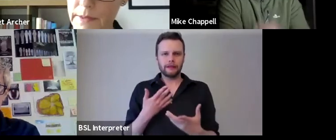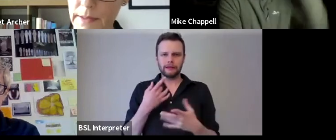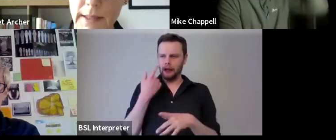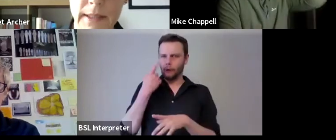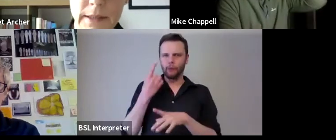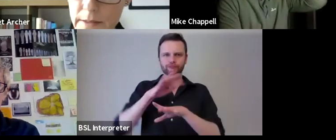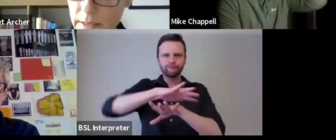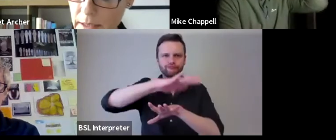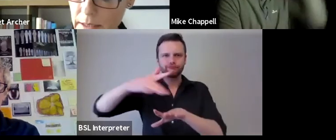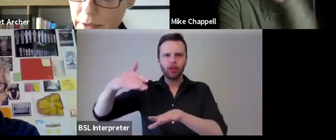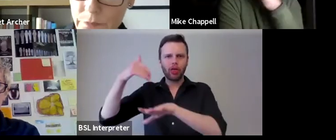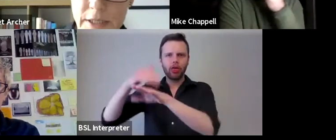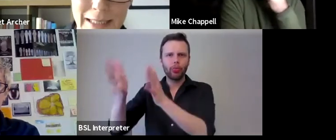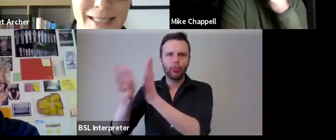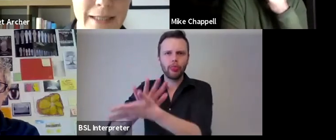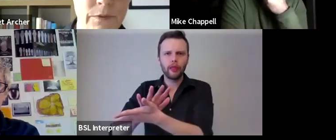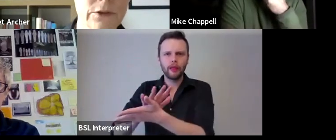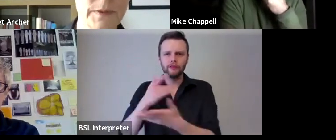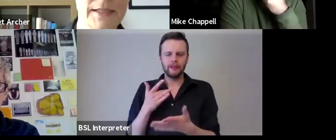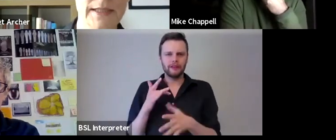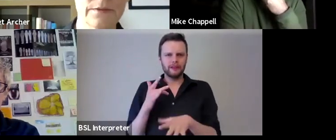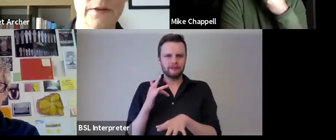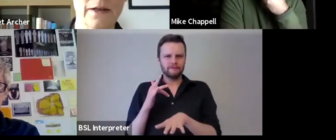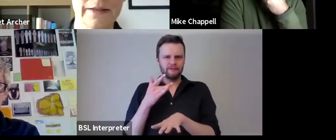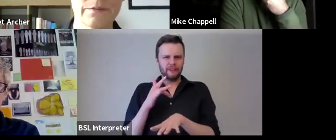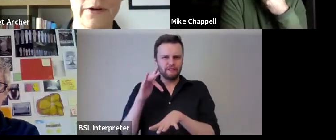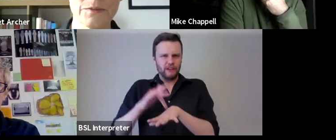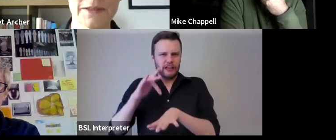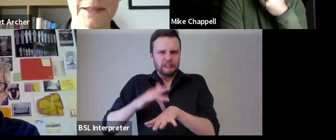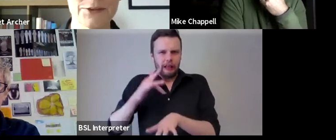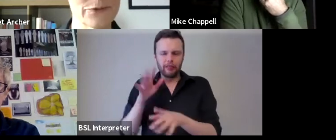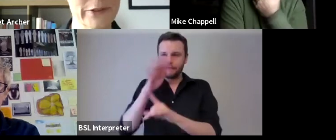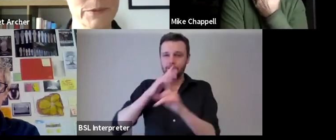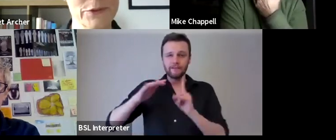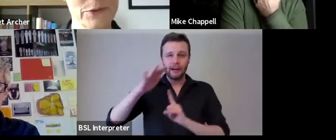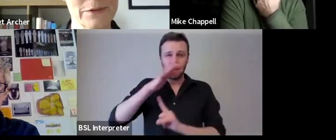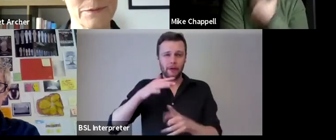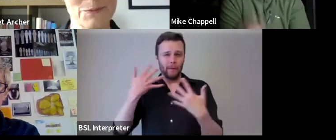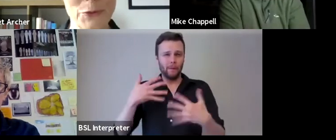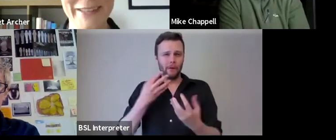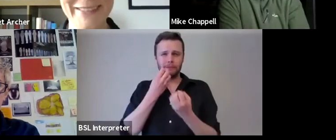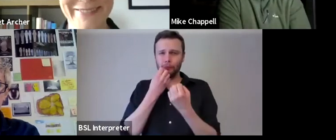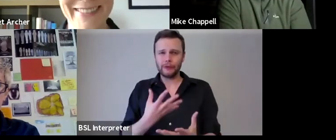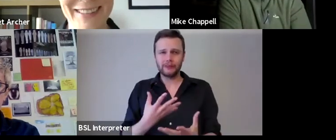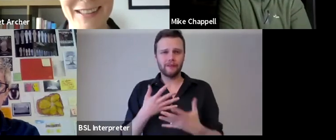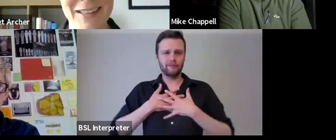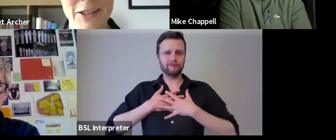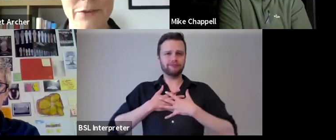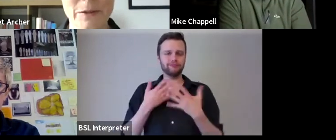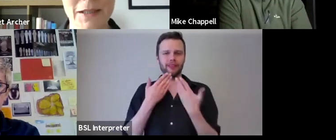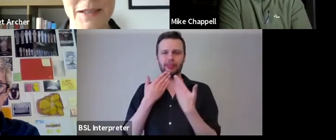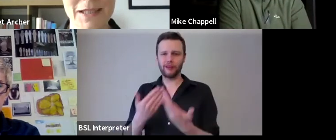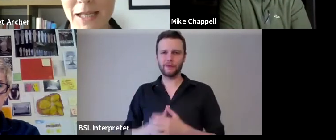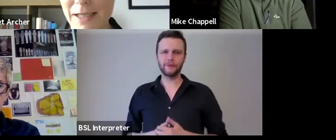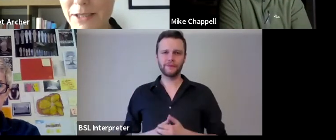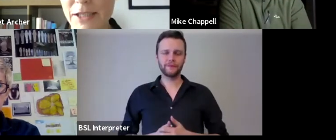landscape and the fragility and vulnerability of our environment. That was very beautiful, moving. Thank you so much. Thank